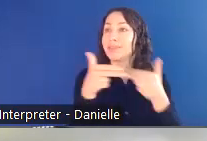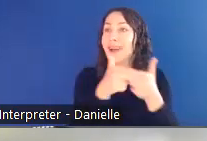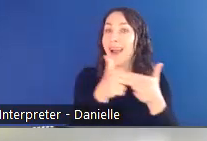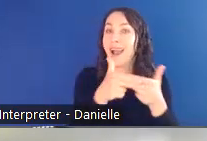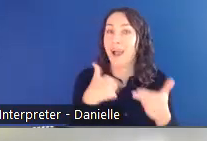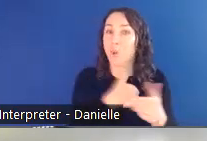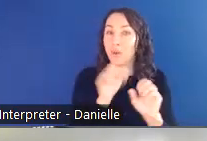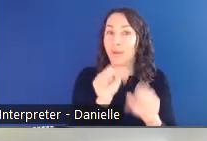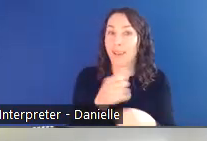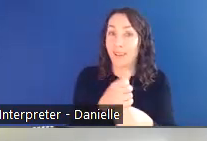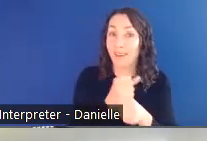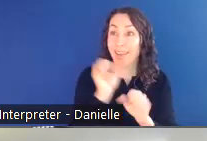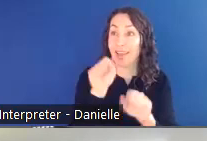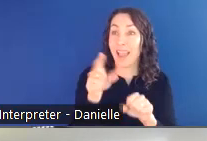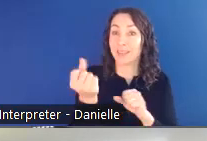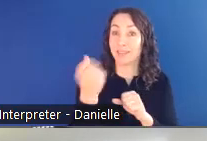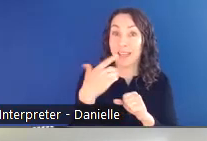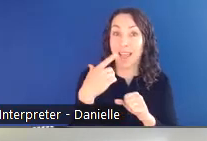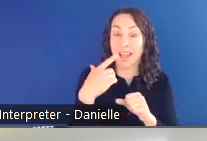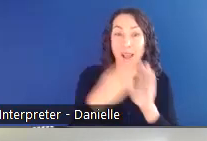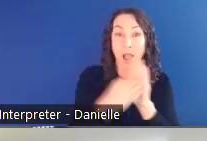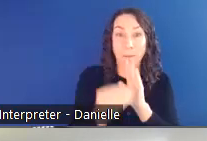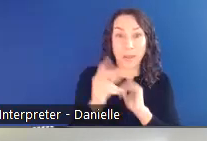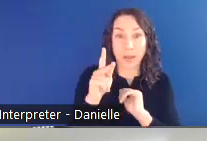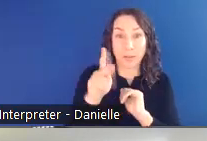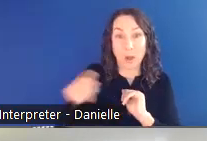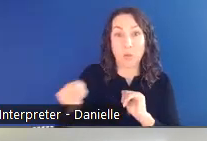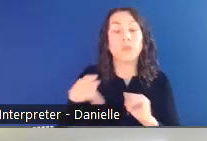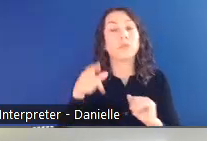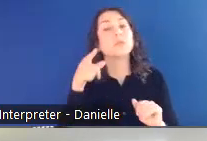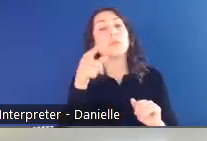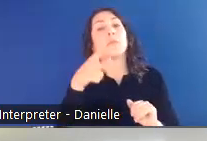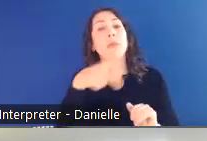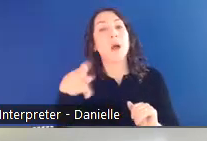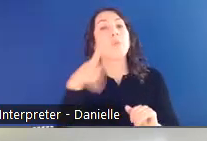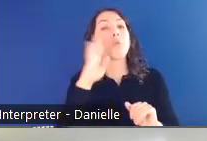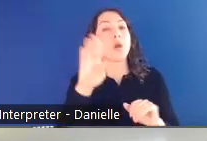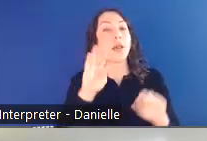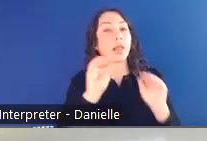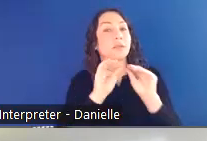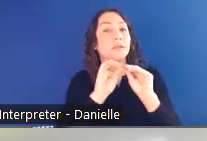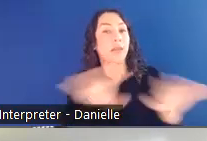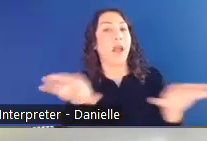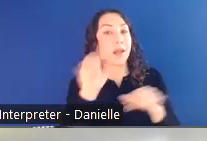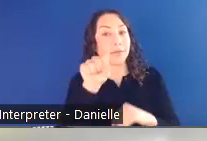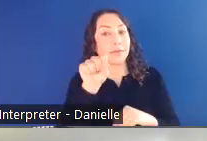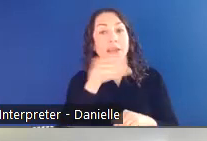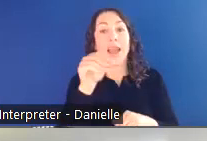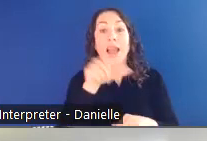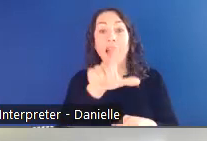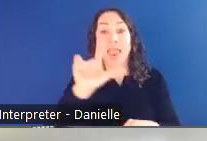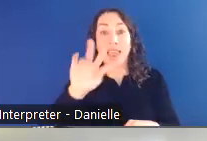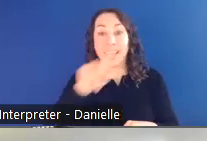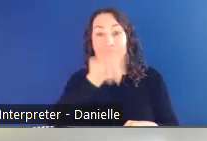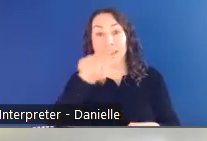or can we get a copy of this presentation? This will be shared with everyone, and the links are all active on here as